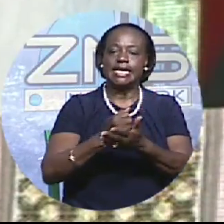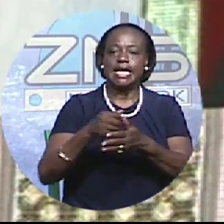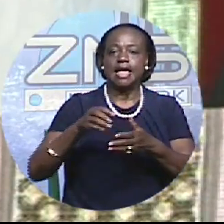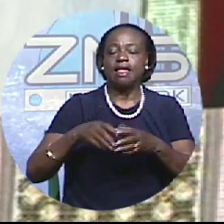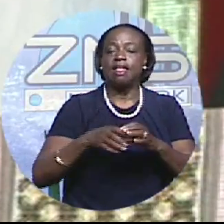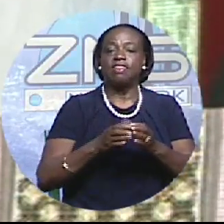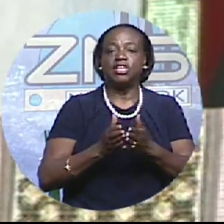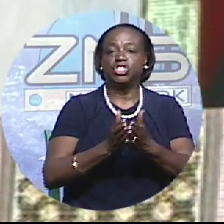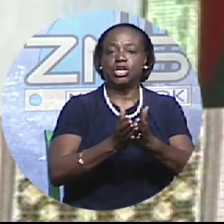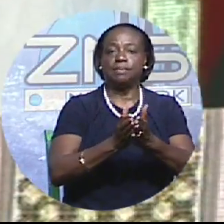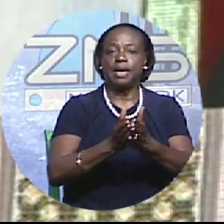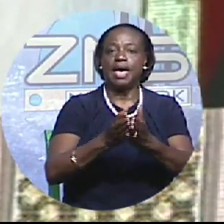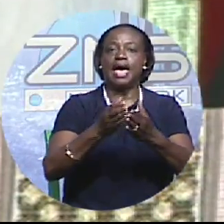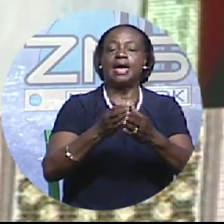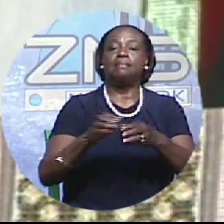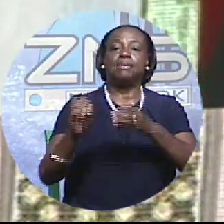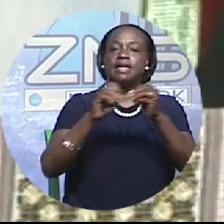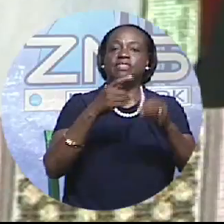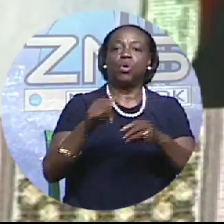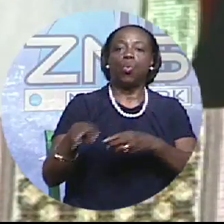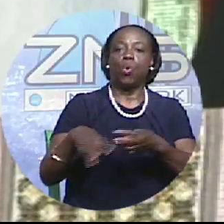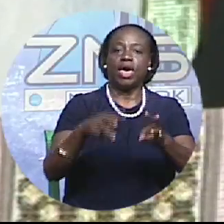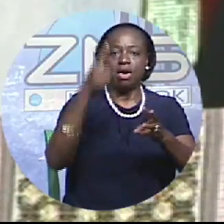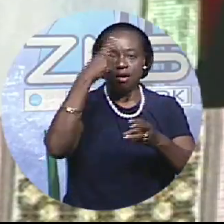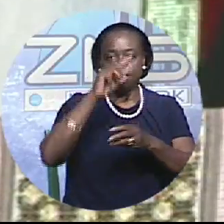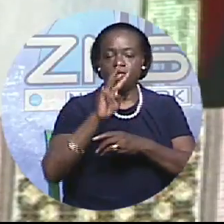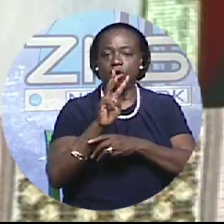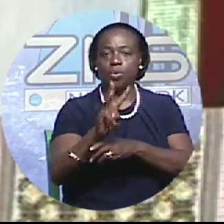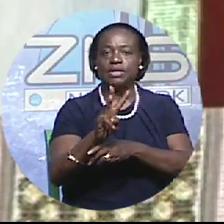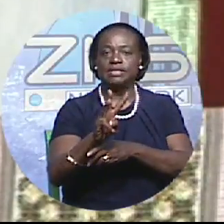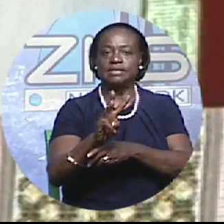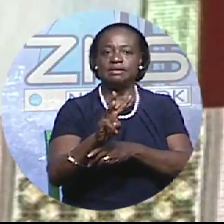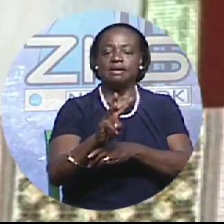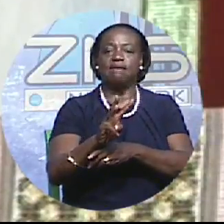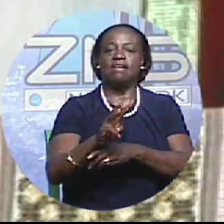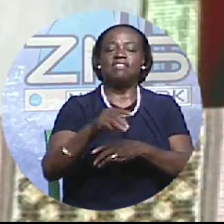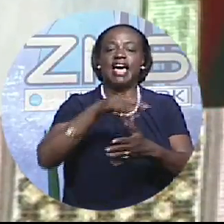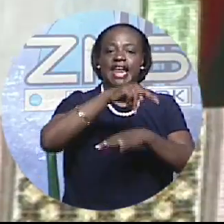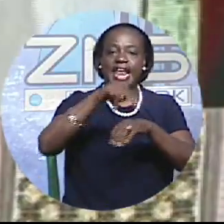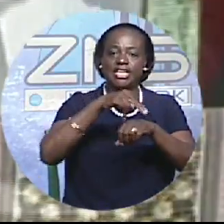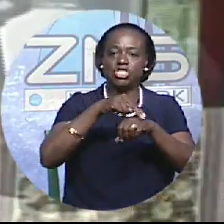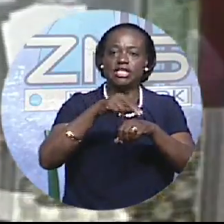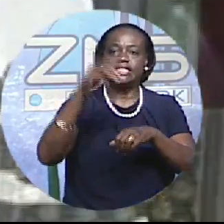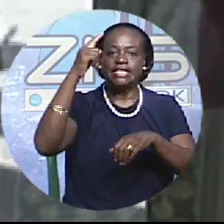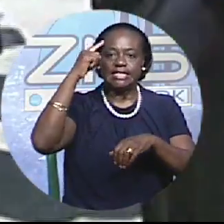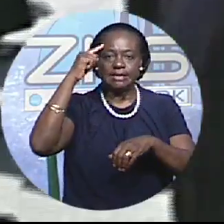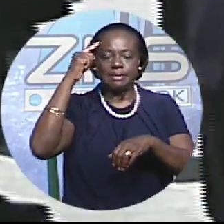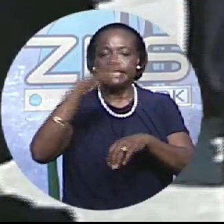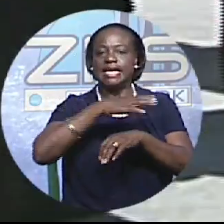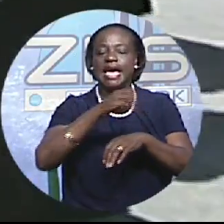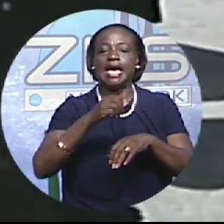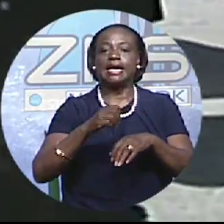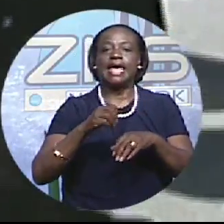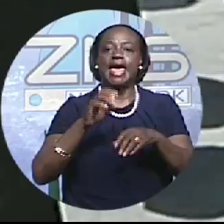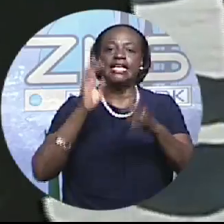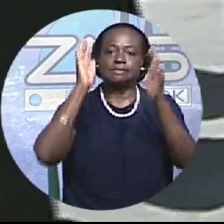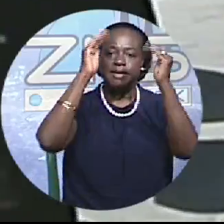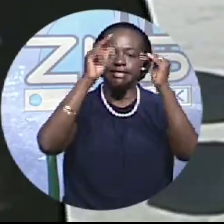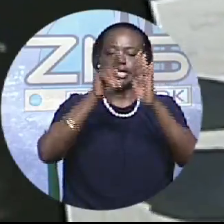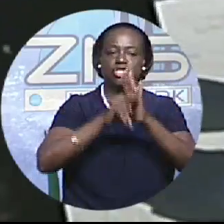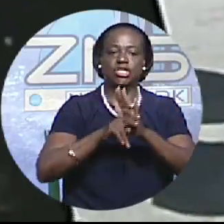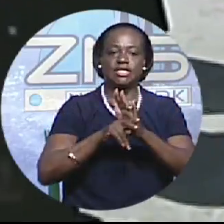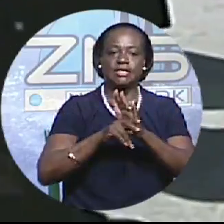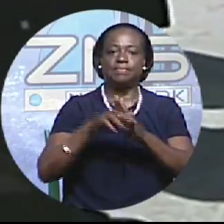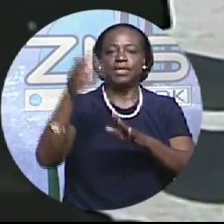charting the way forward, taking due account of national sensibilities and popular expectations. At the end of the service,